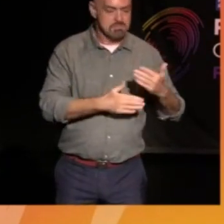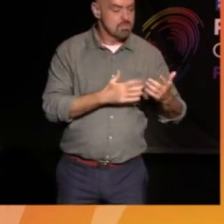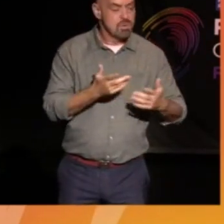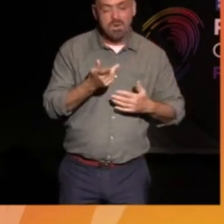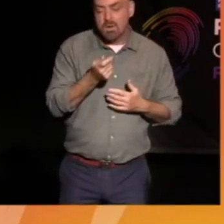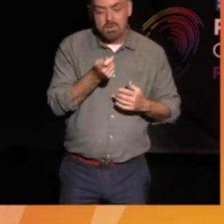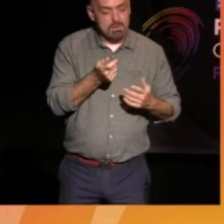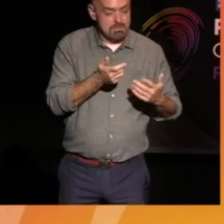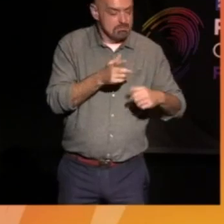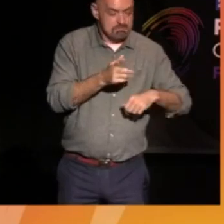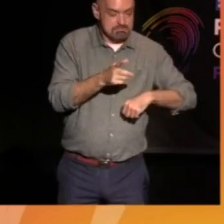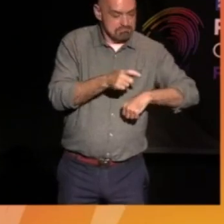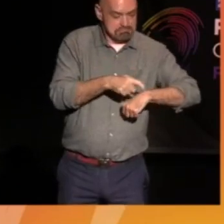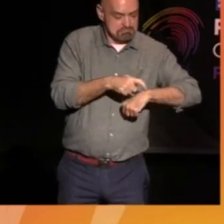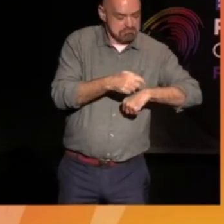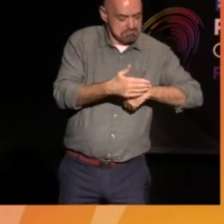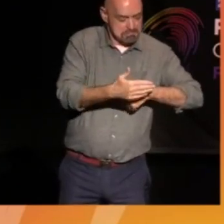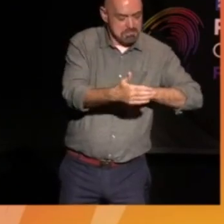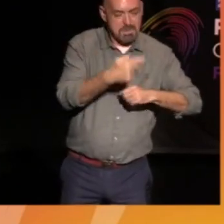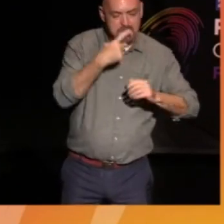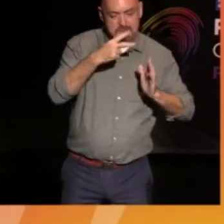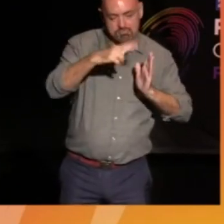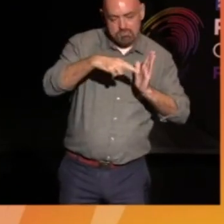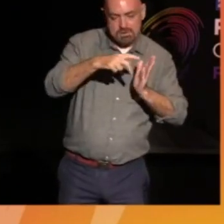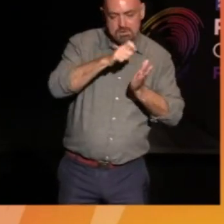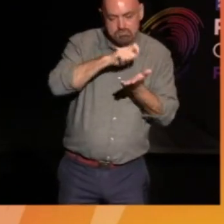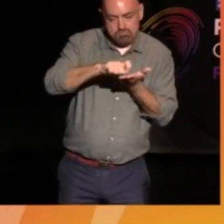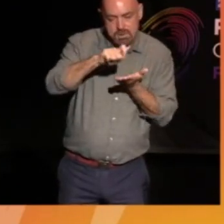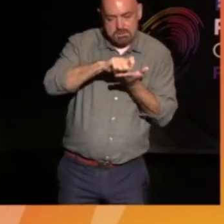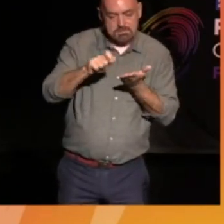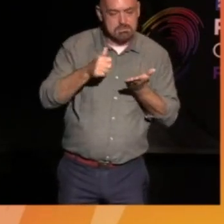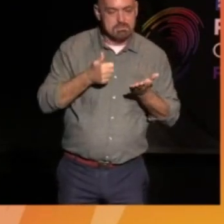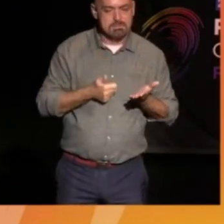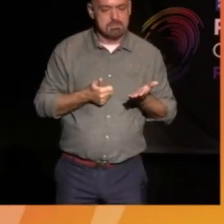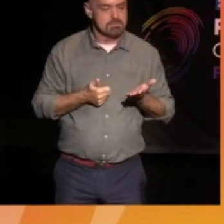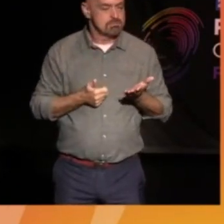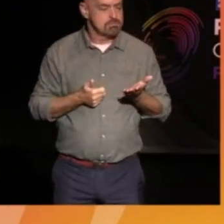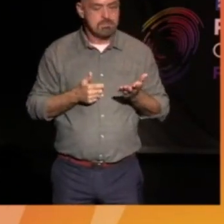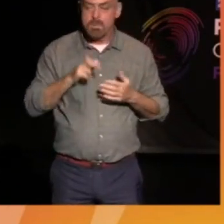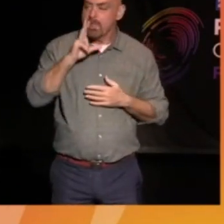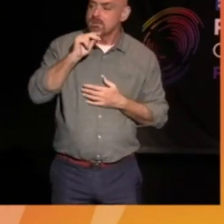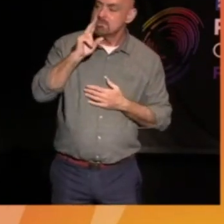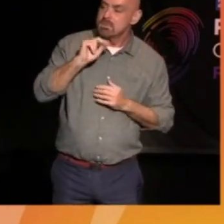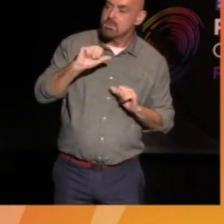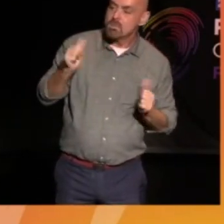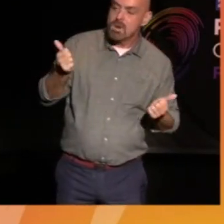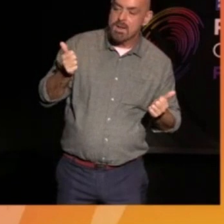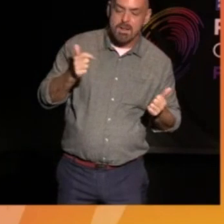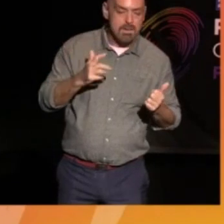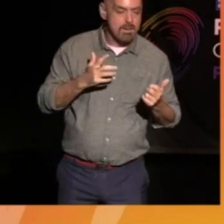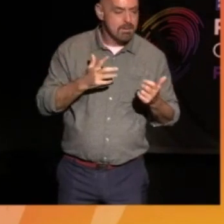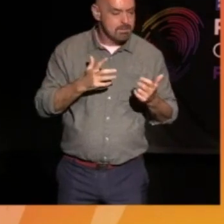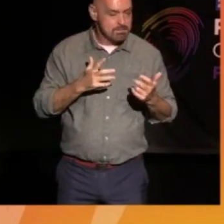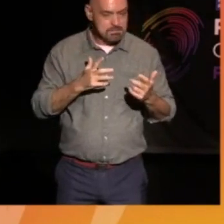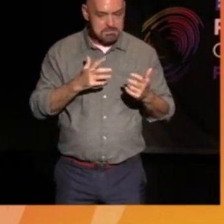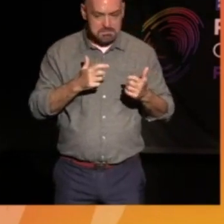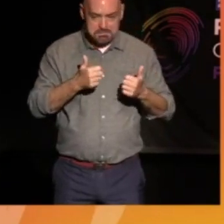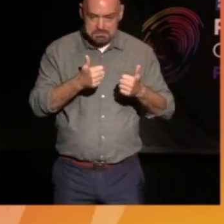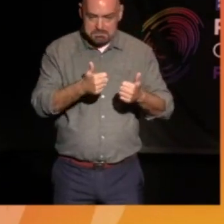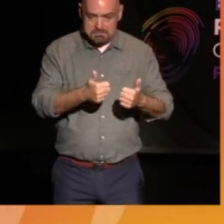was able to read, write, and speak well, and